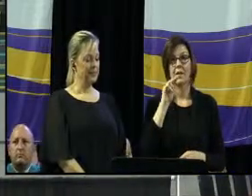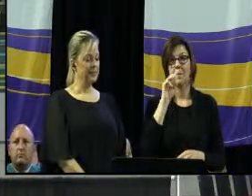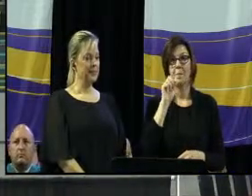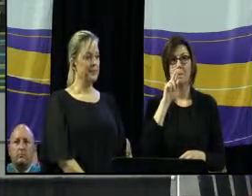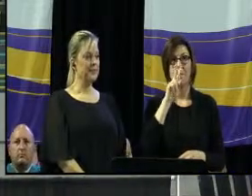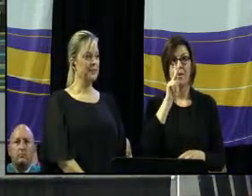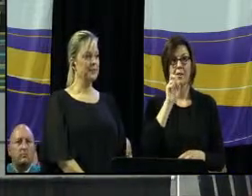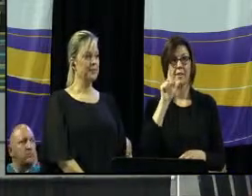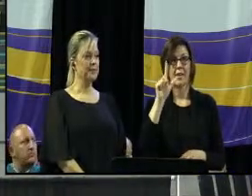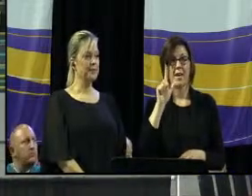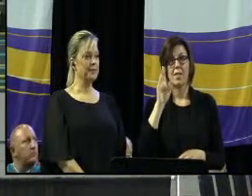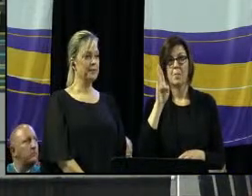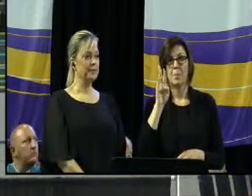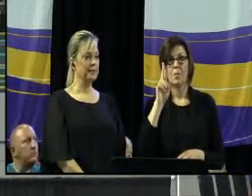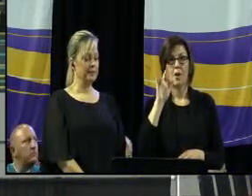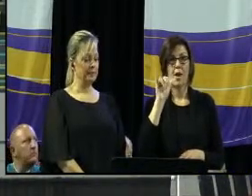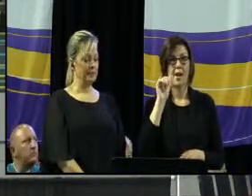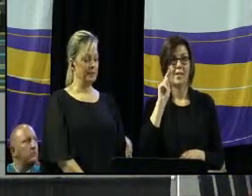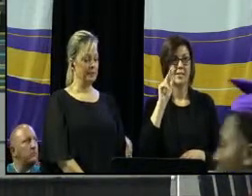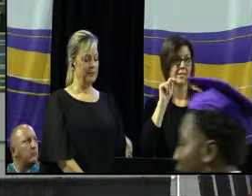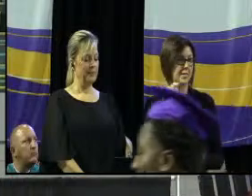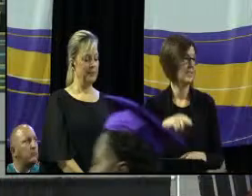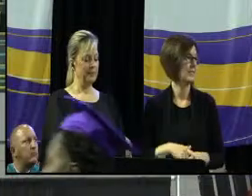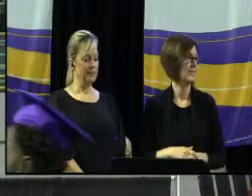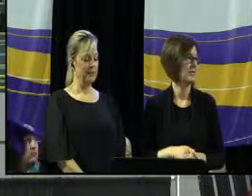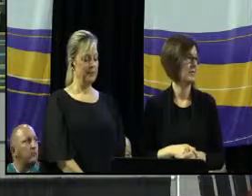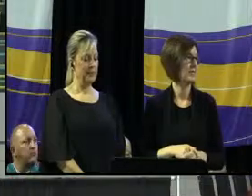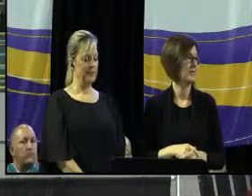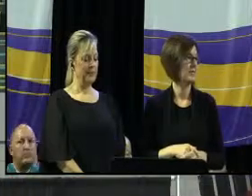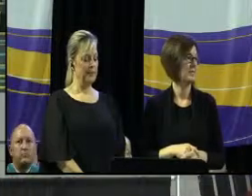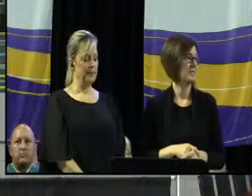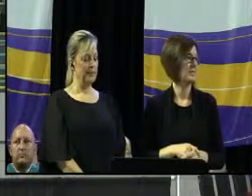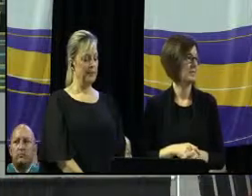Markel Antonio Bryant.